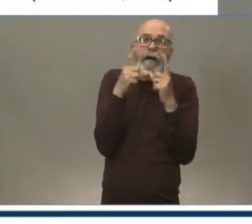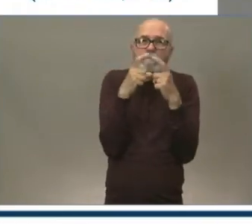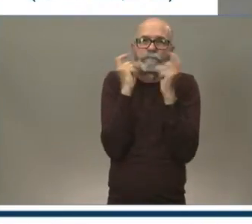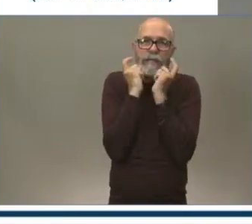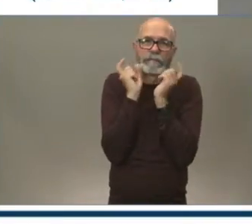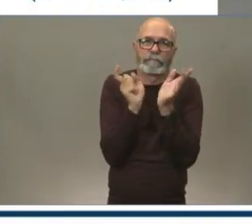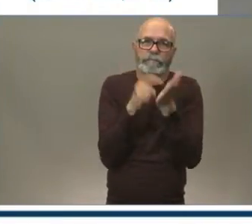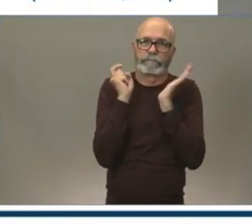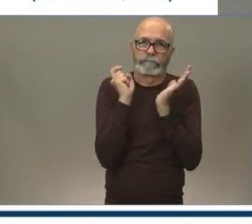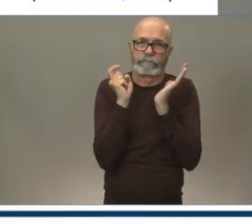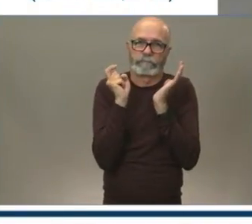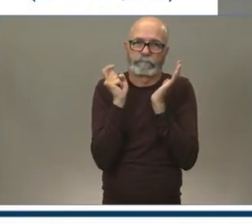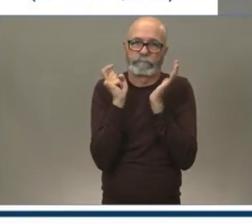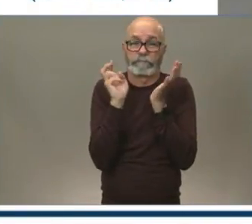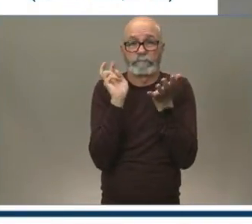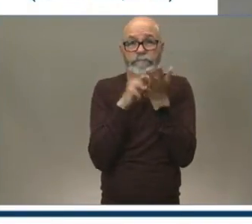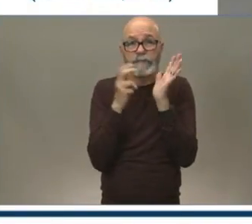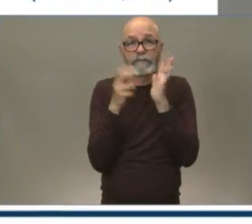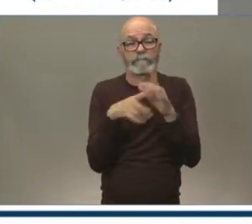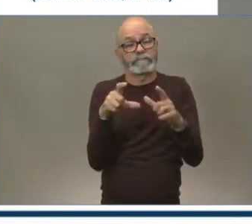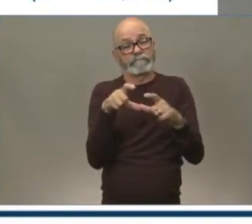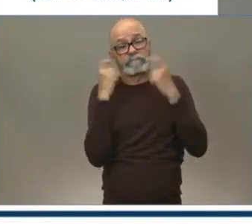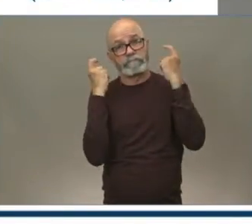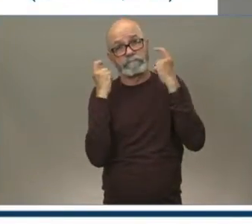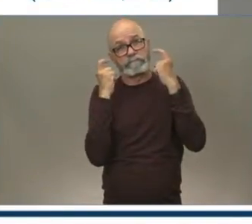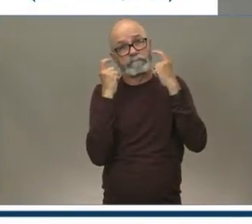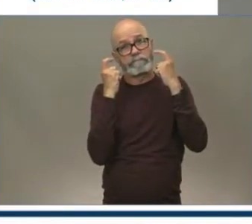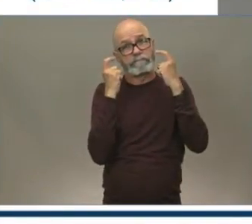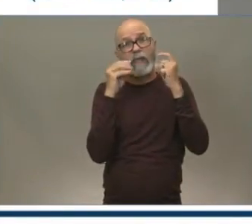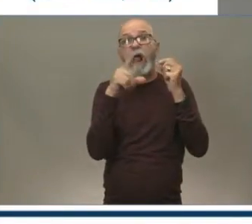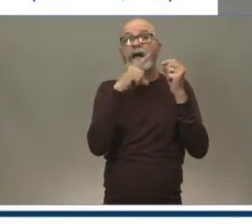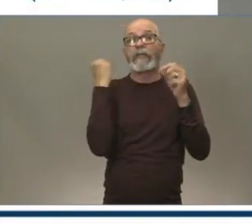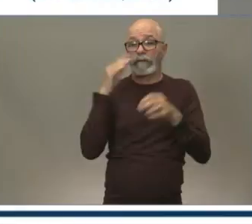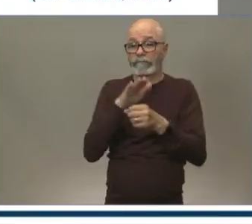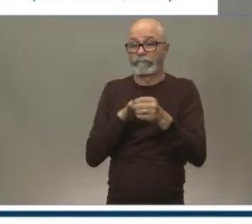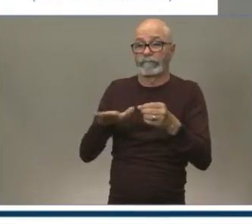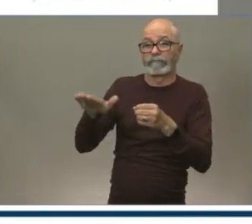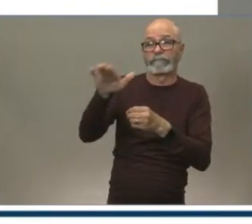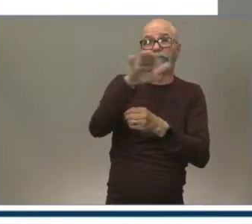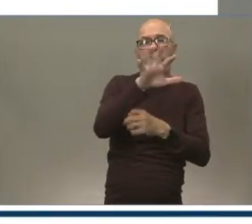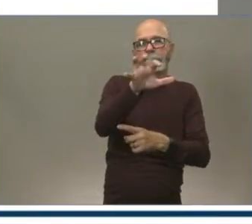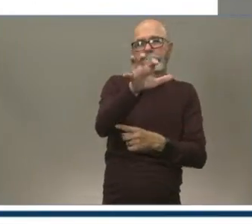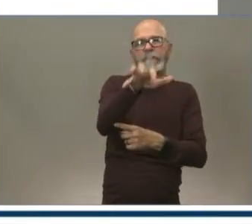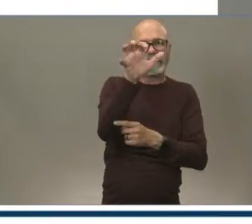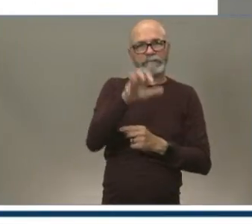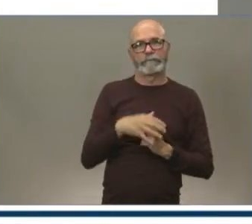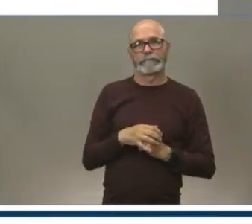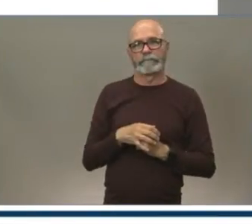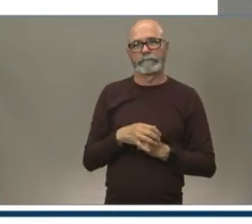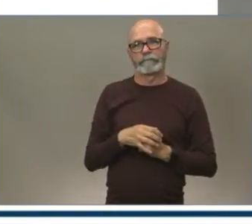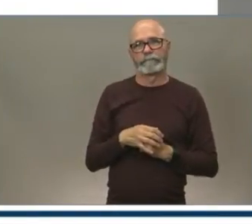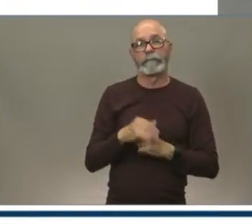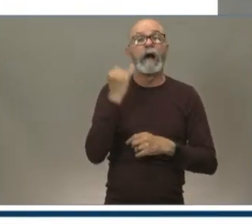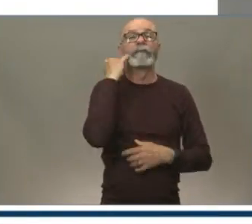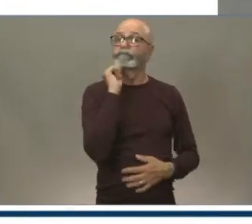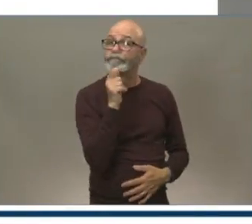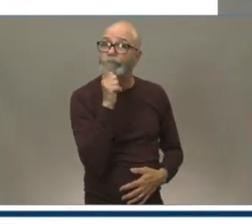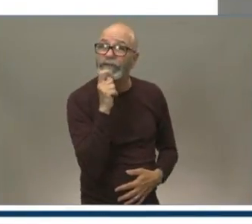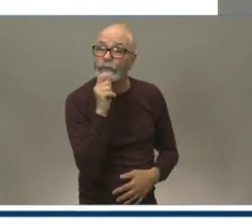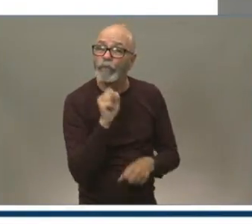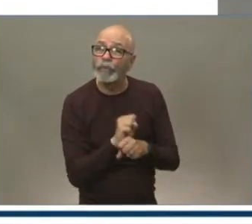are extending our masking requirements in the Halifax area into all those places in private